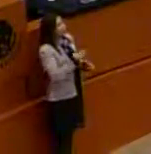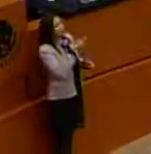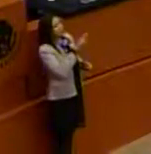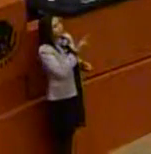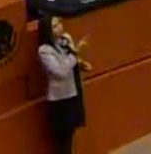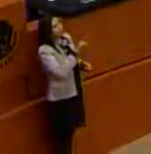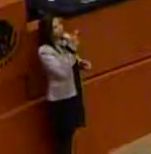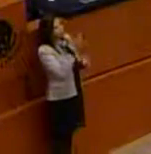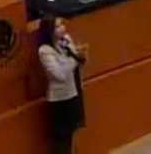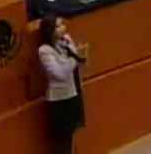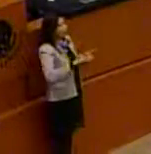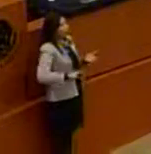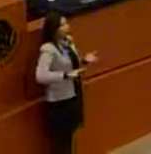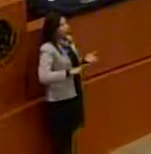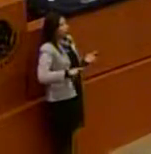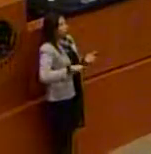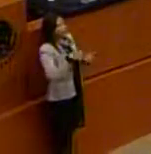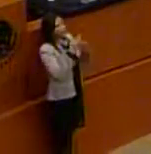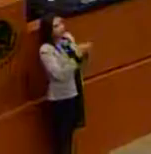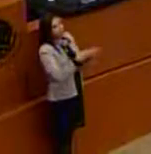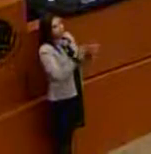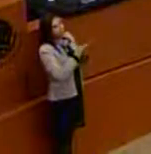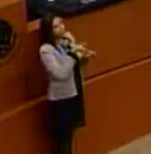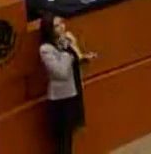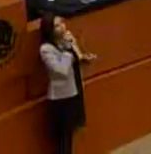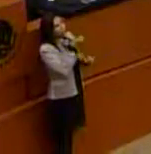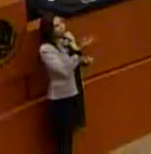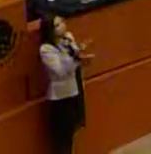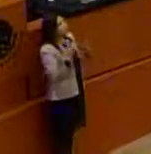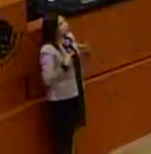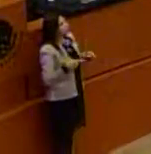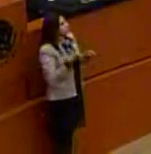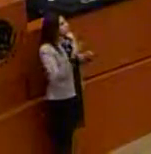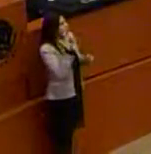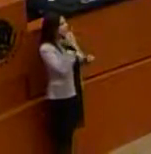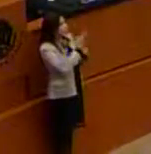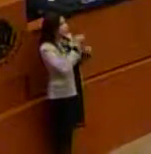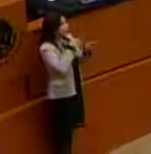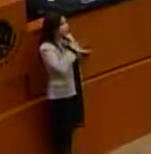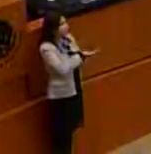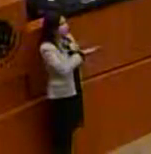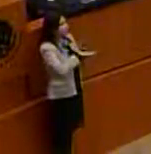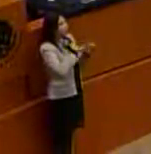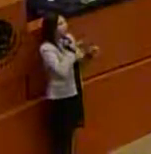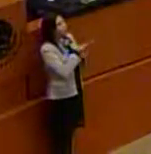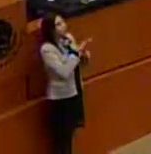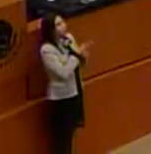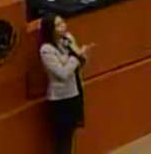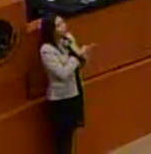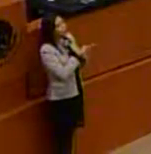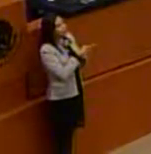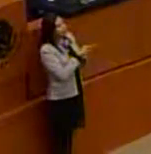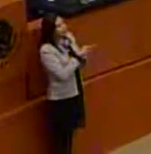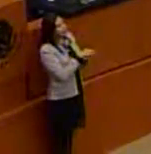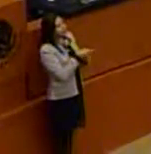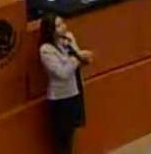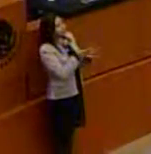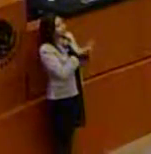by many, and by your own speakers at the beginning, as a redistribution